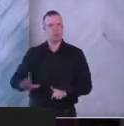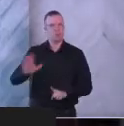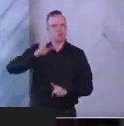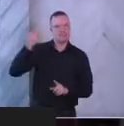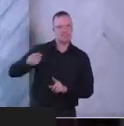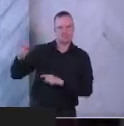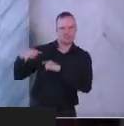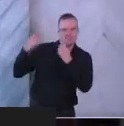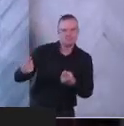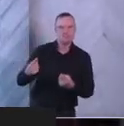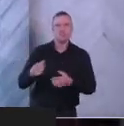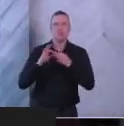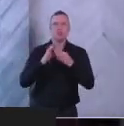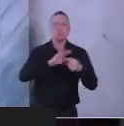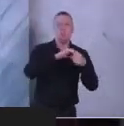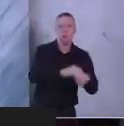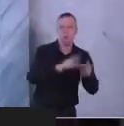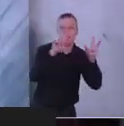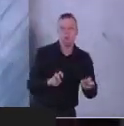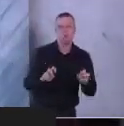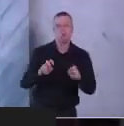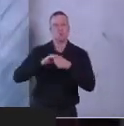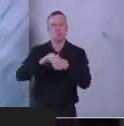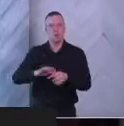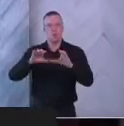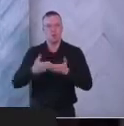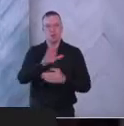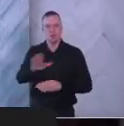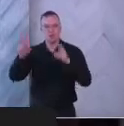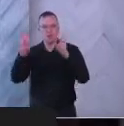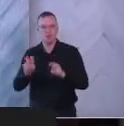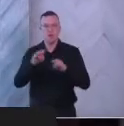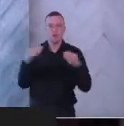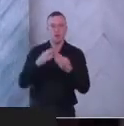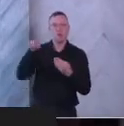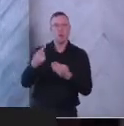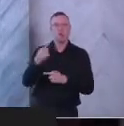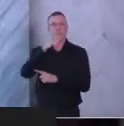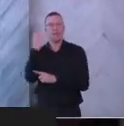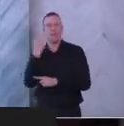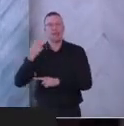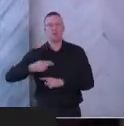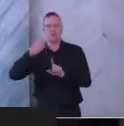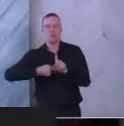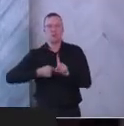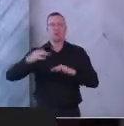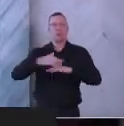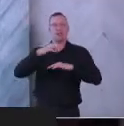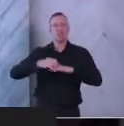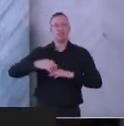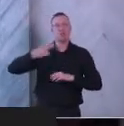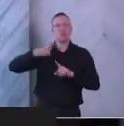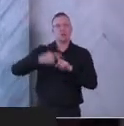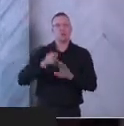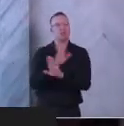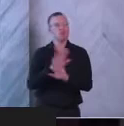minority issues, marginalized groups issues, I don't think we should be just focusing on Black History Month or Indigenous History Month. I think what we need to do is work